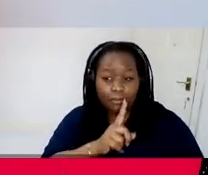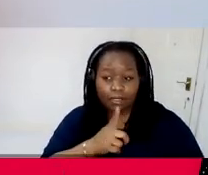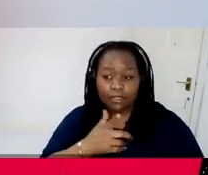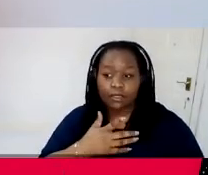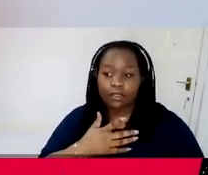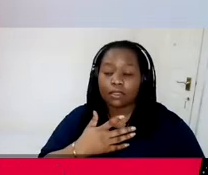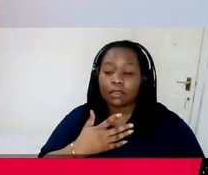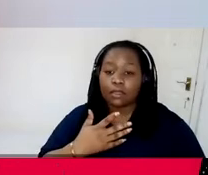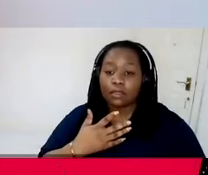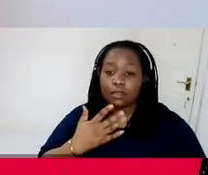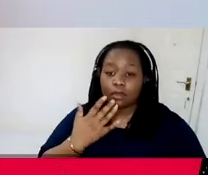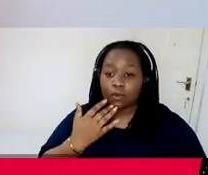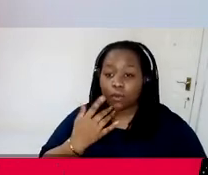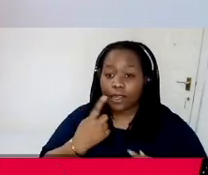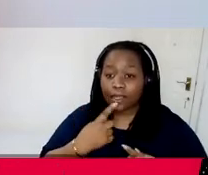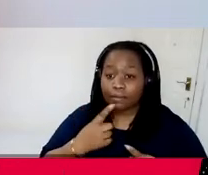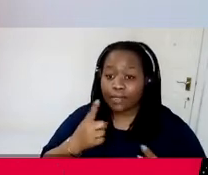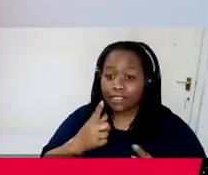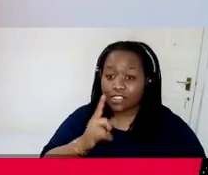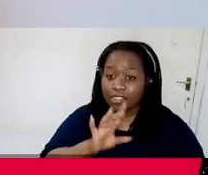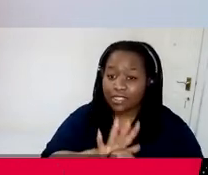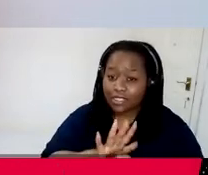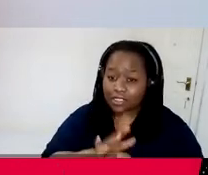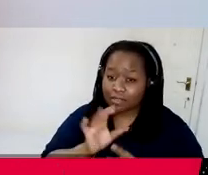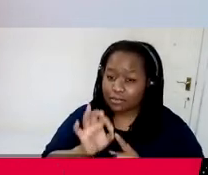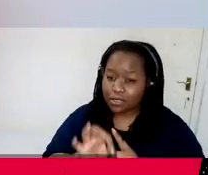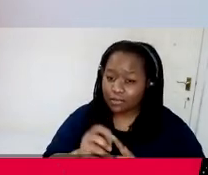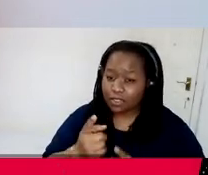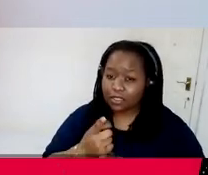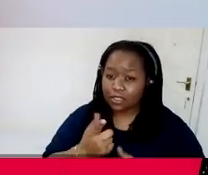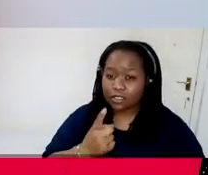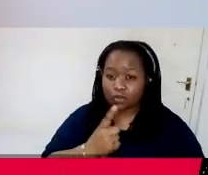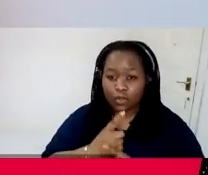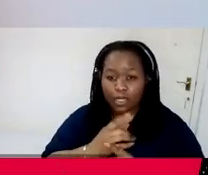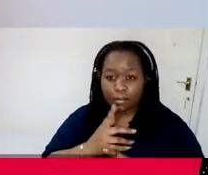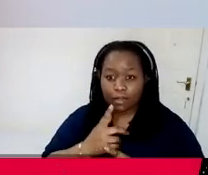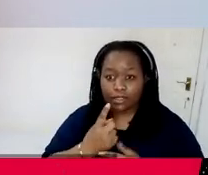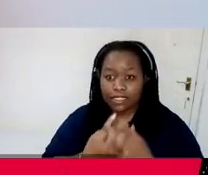violations. And this needs to include all warring parties.